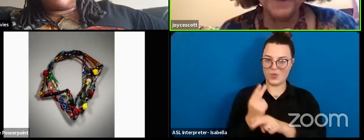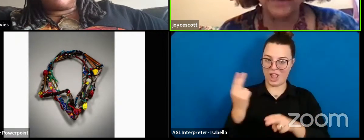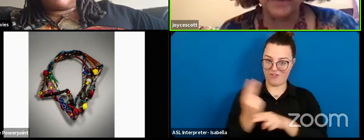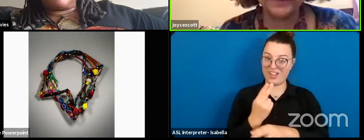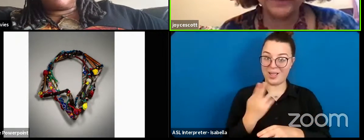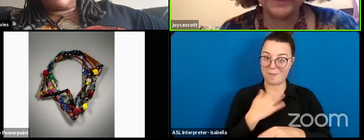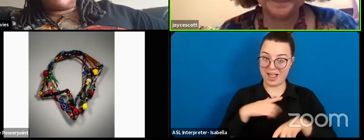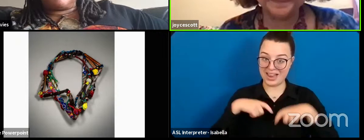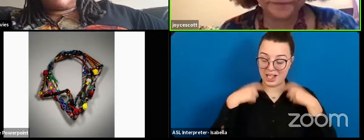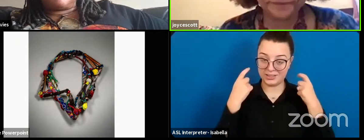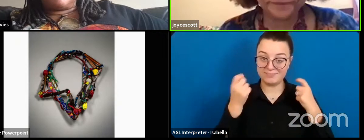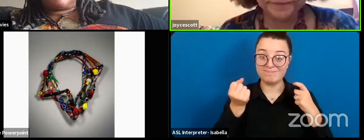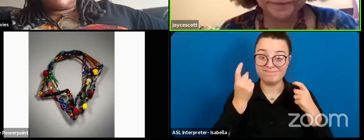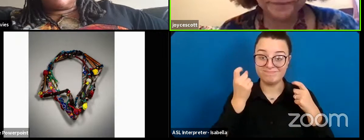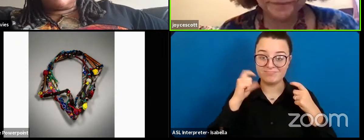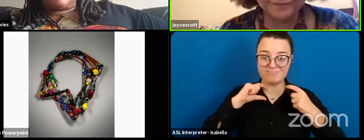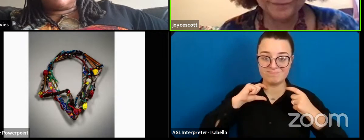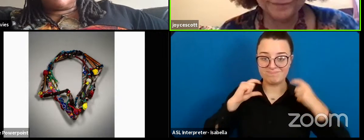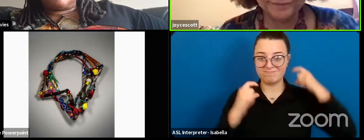backwards.